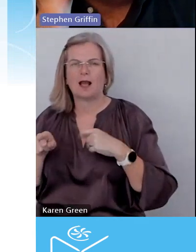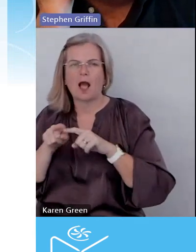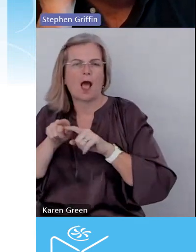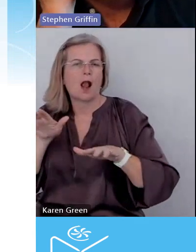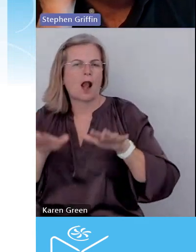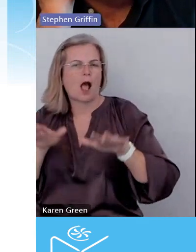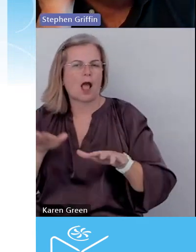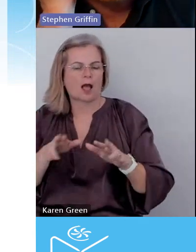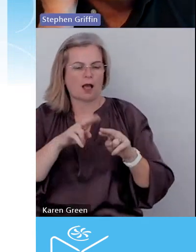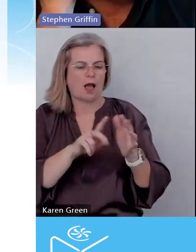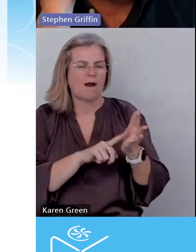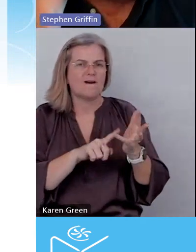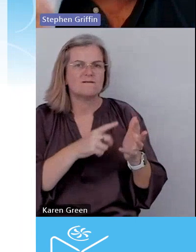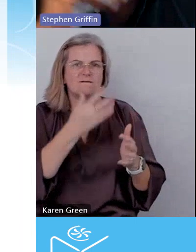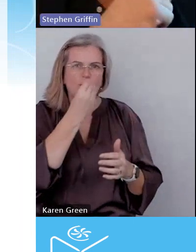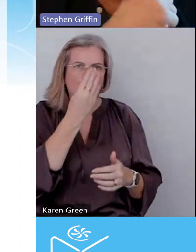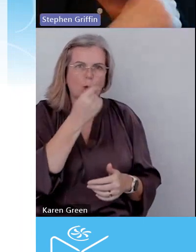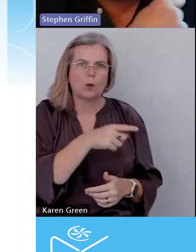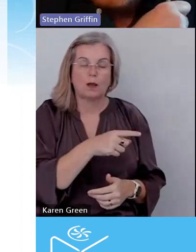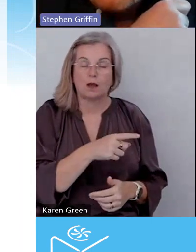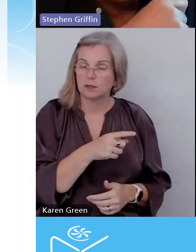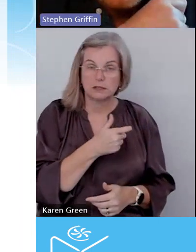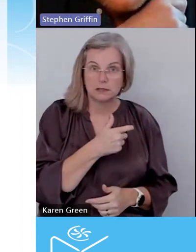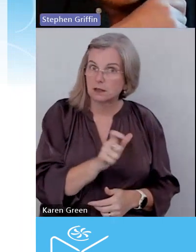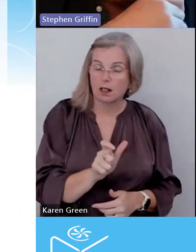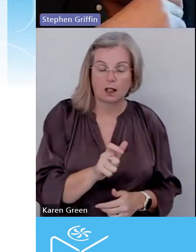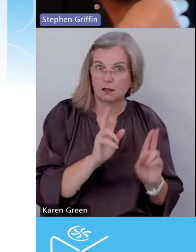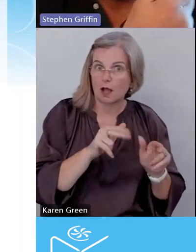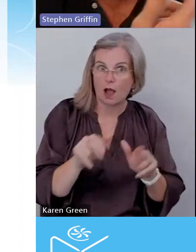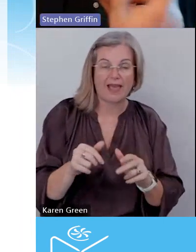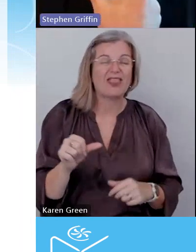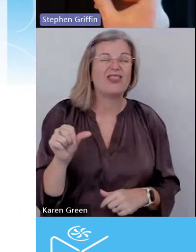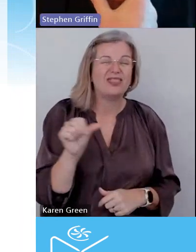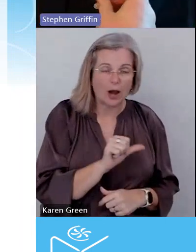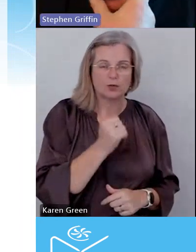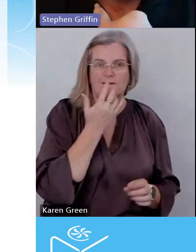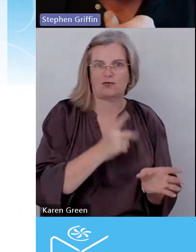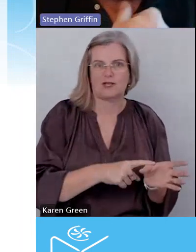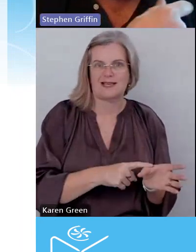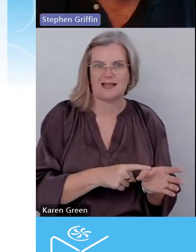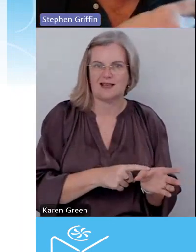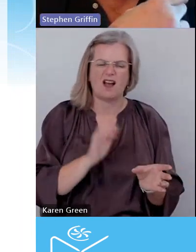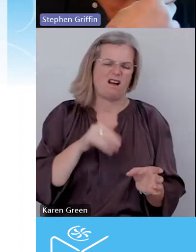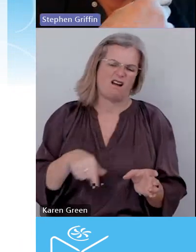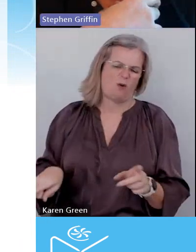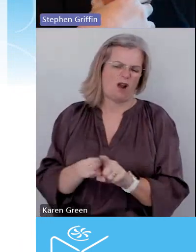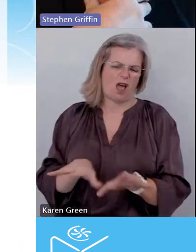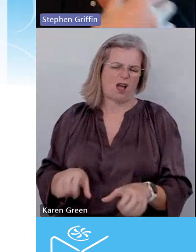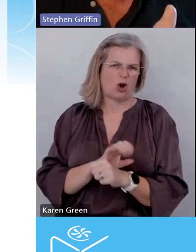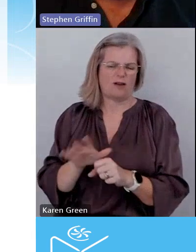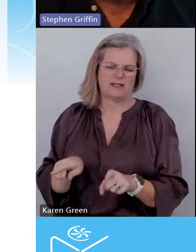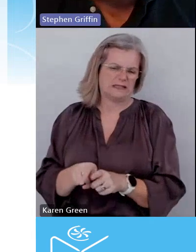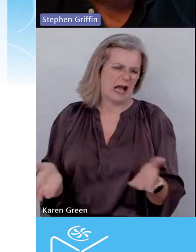still kills thousands of people every year, even though it's something that we're very much used to doing. And what I'm really going to try and get across in this talk is that